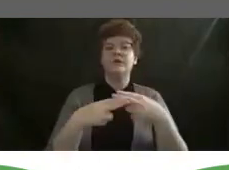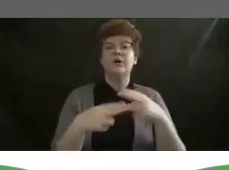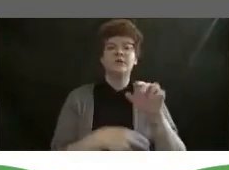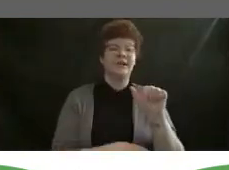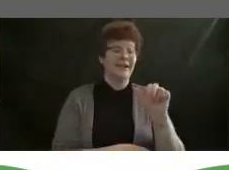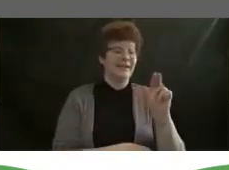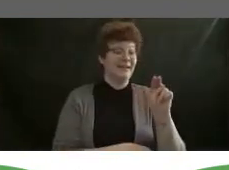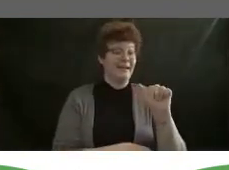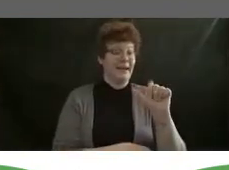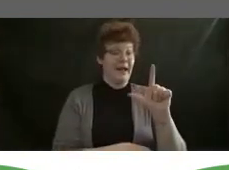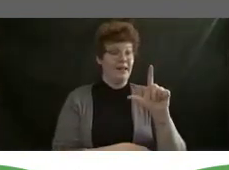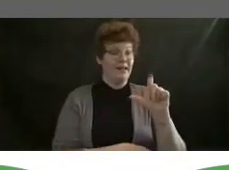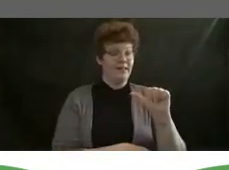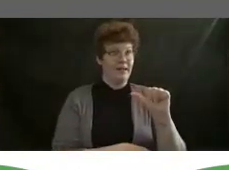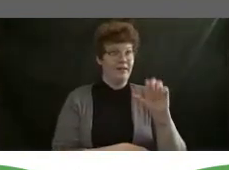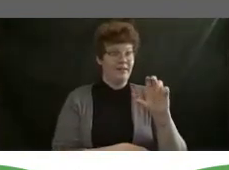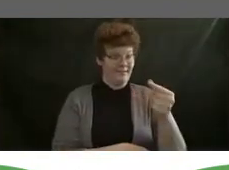color.